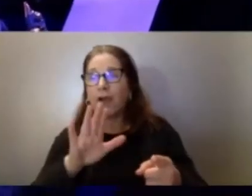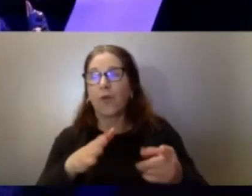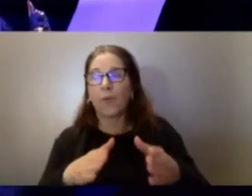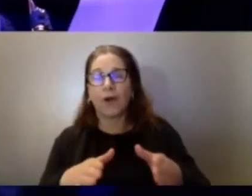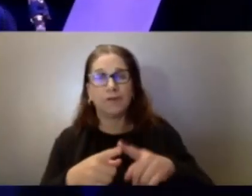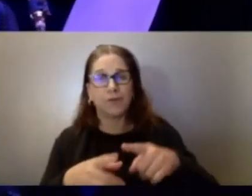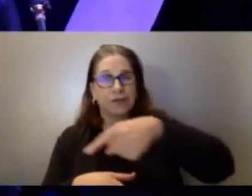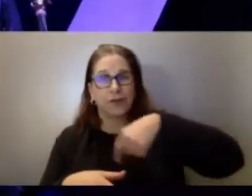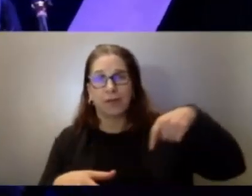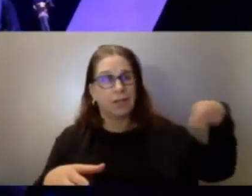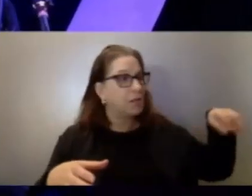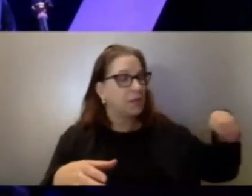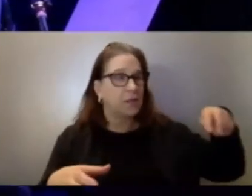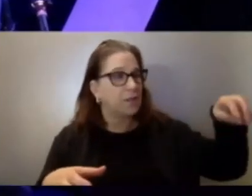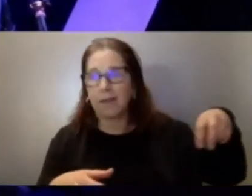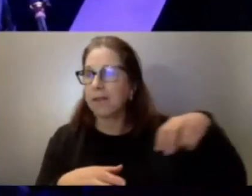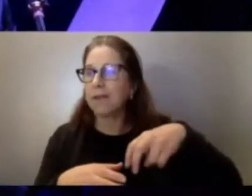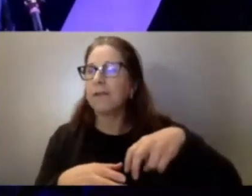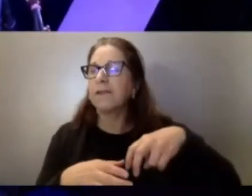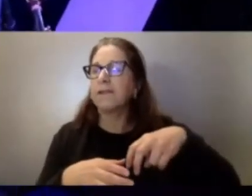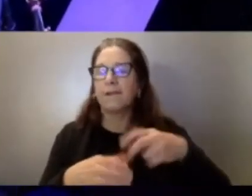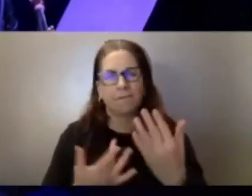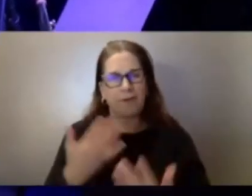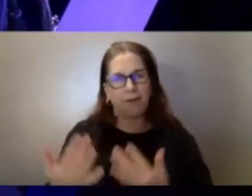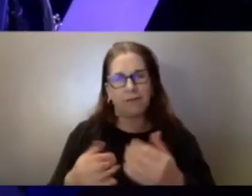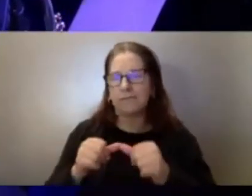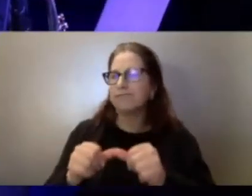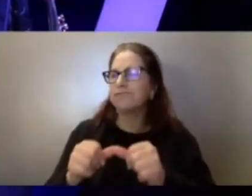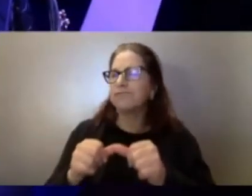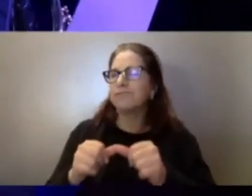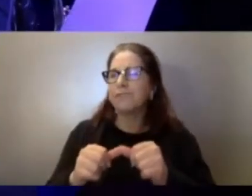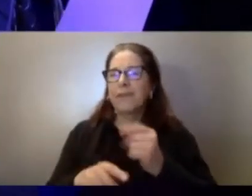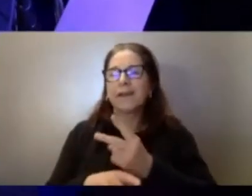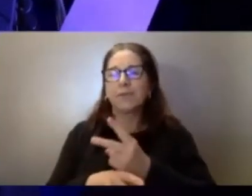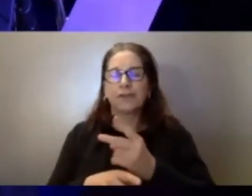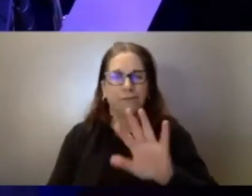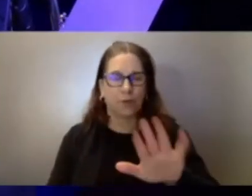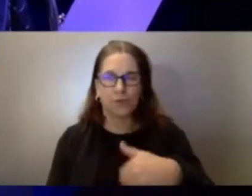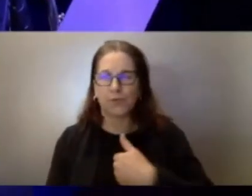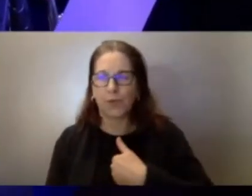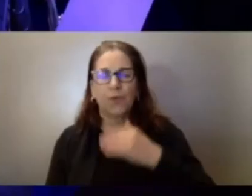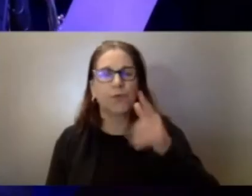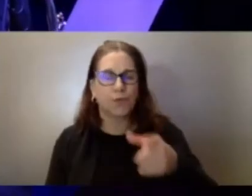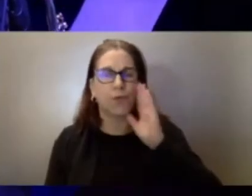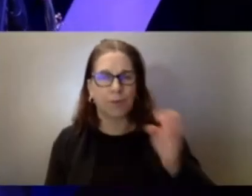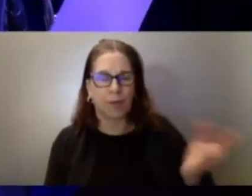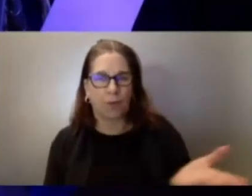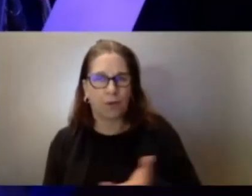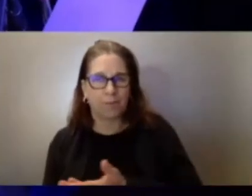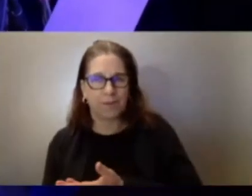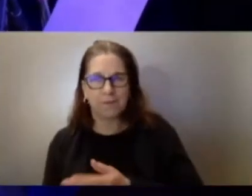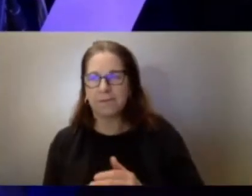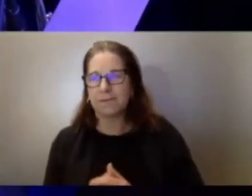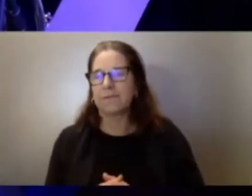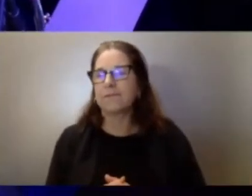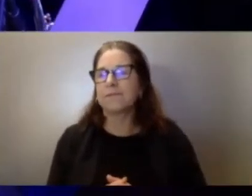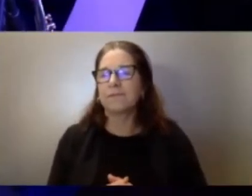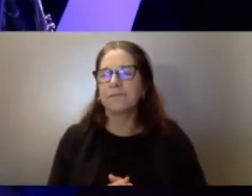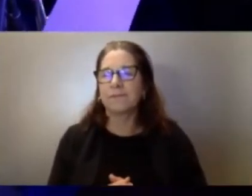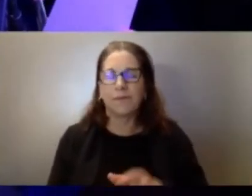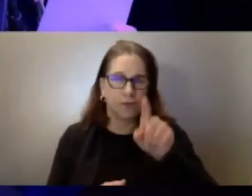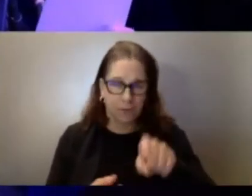way to the circle, to the fire kept burning by the keepers of your soul, you will be welcomed. You must clean yourself with